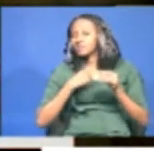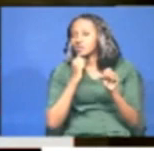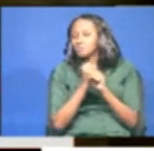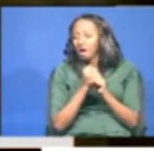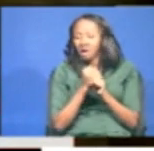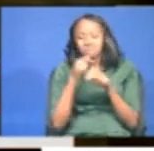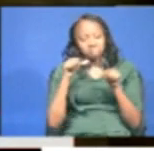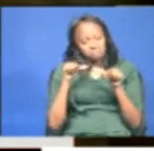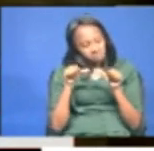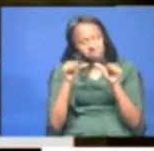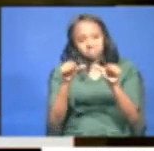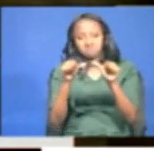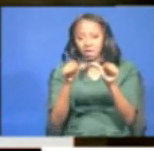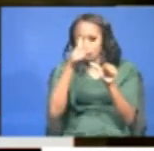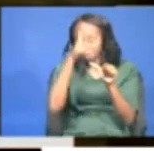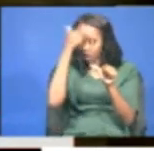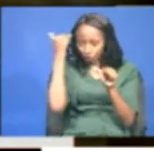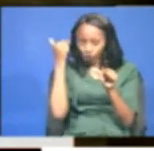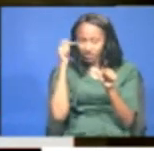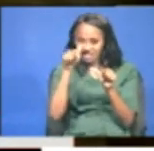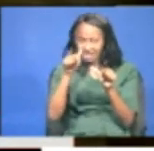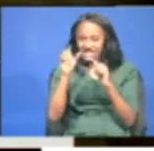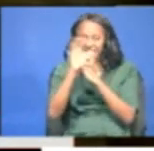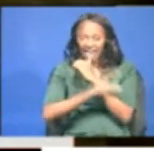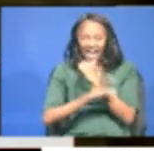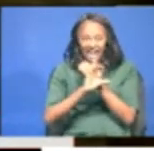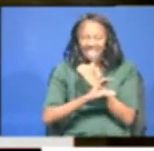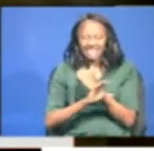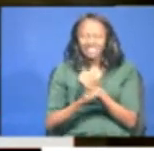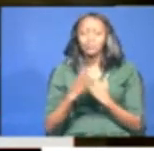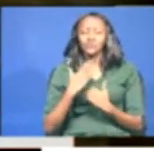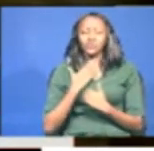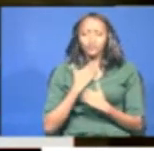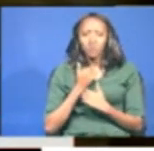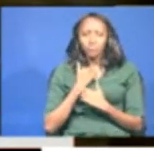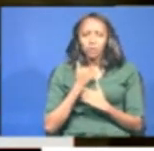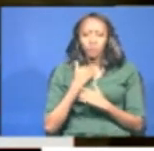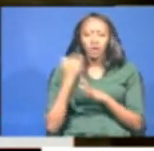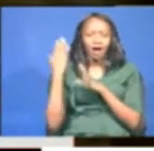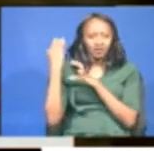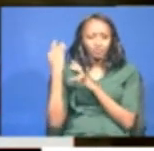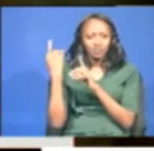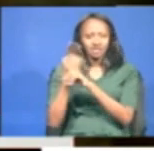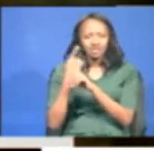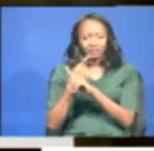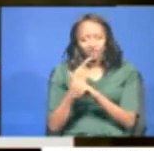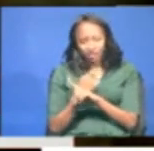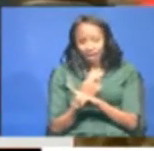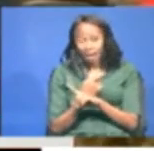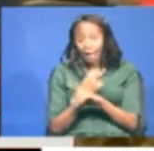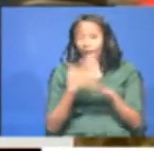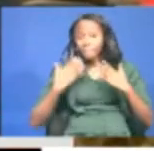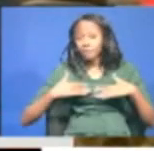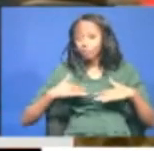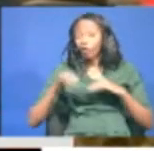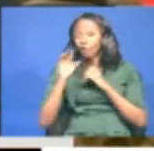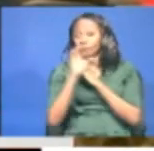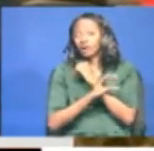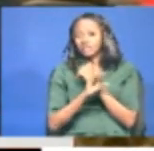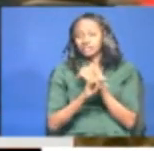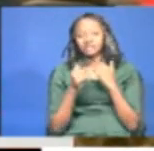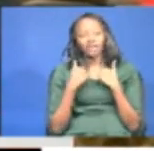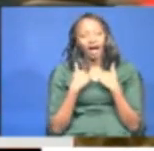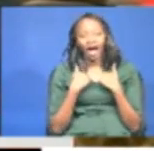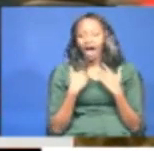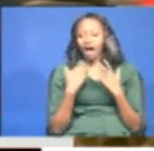country that is pregnant with expectation, the people of this country, Your Excellency, have such high